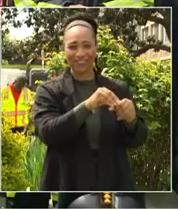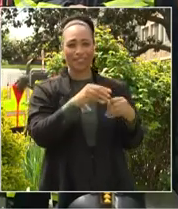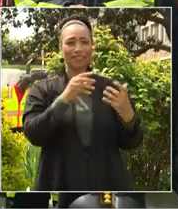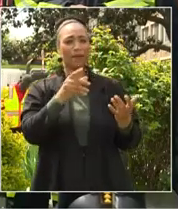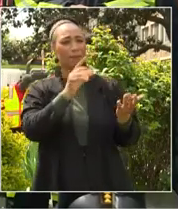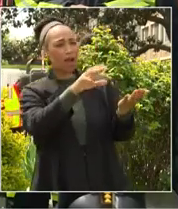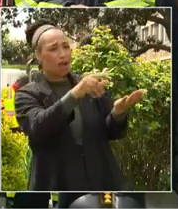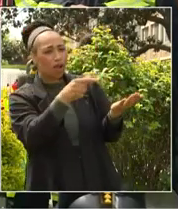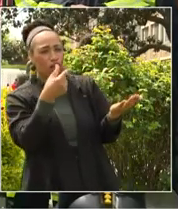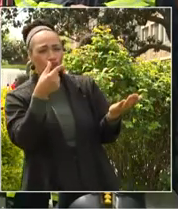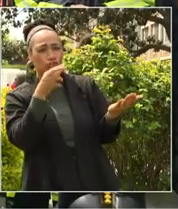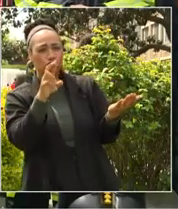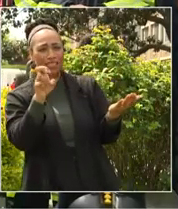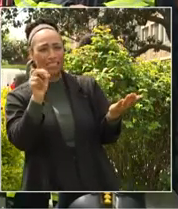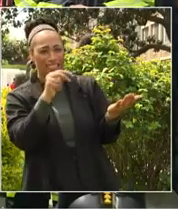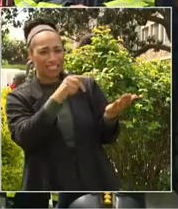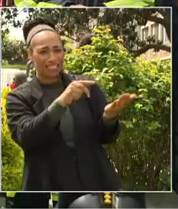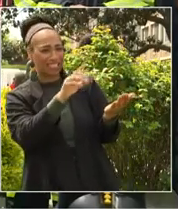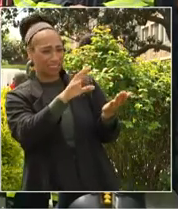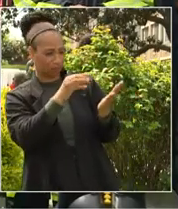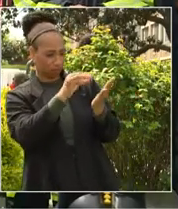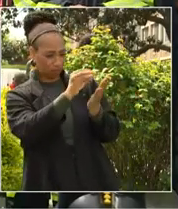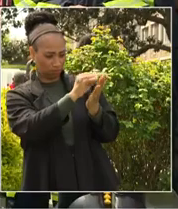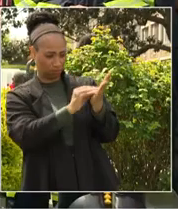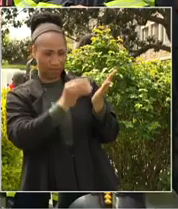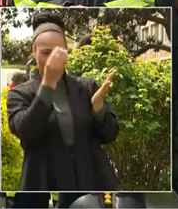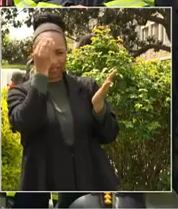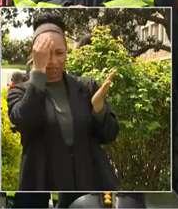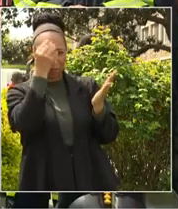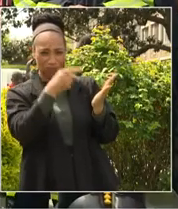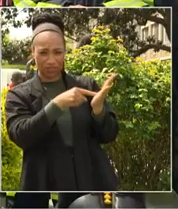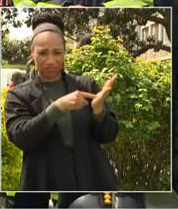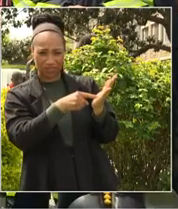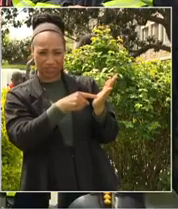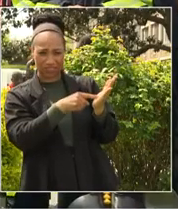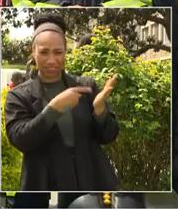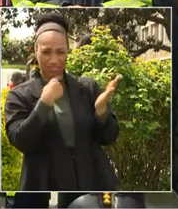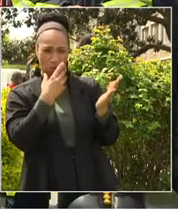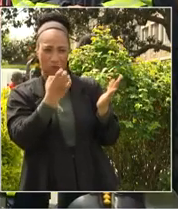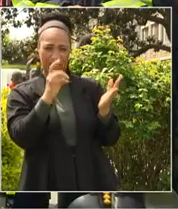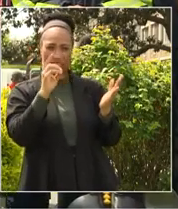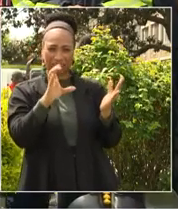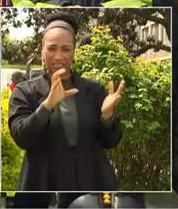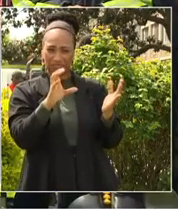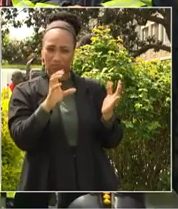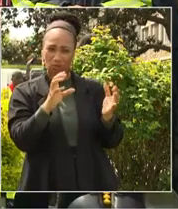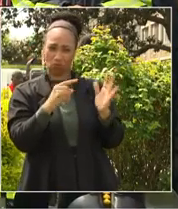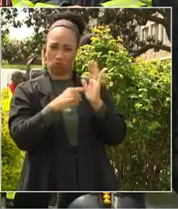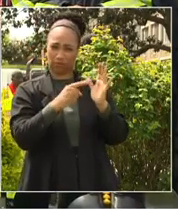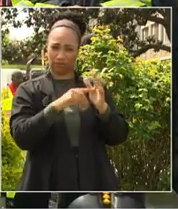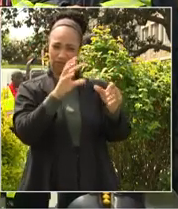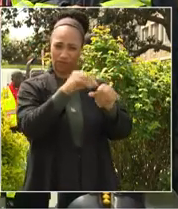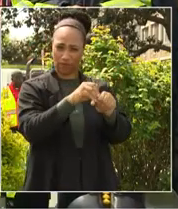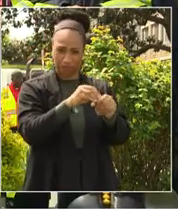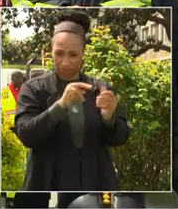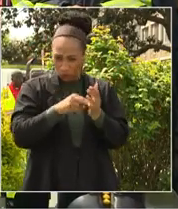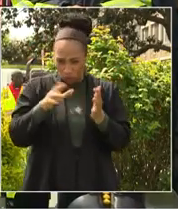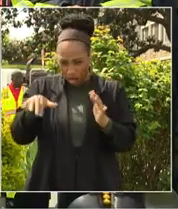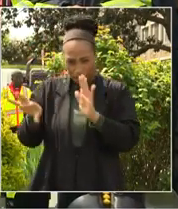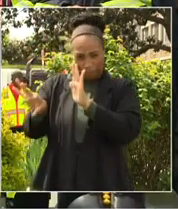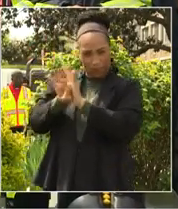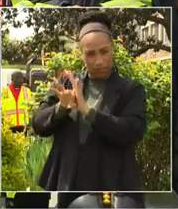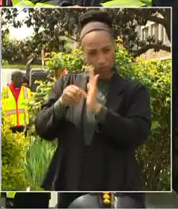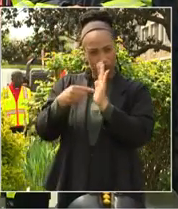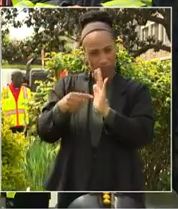that meeting, indicated that he wanted to invite a district government representative to be on the task force. You haven't had that invitation yet, I'm guessing. Like